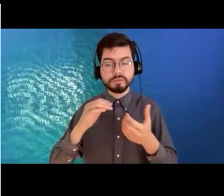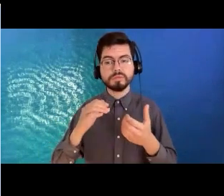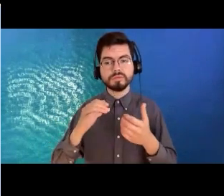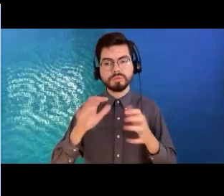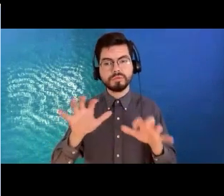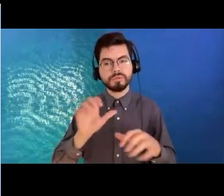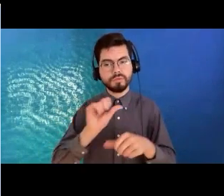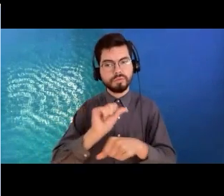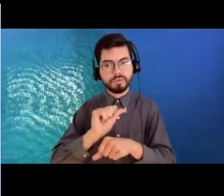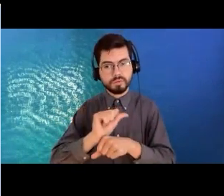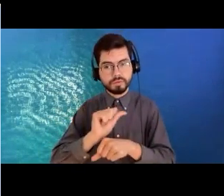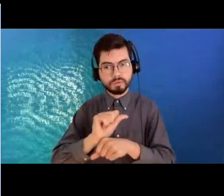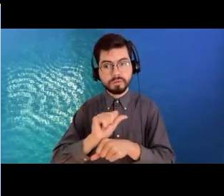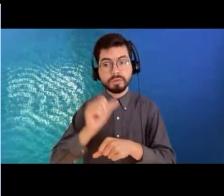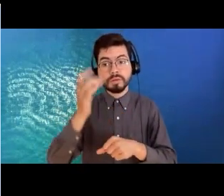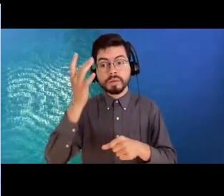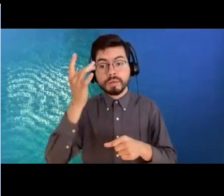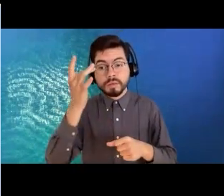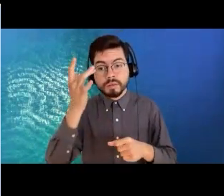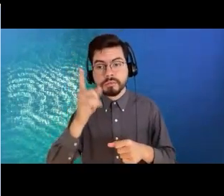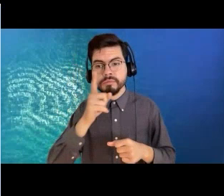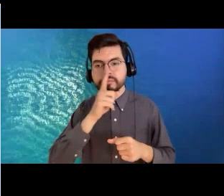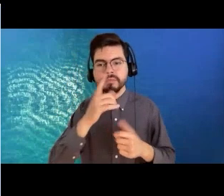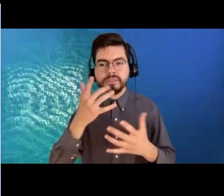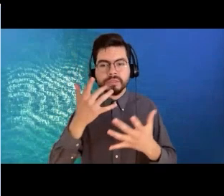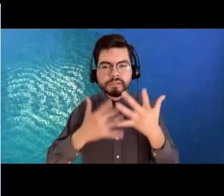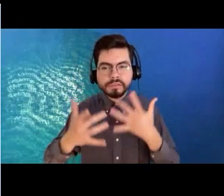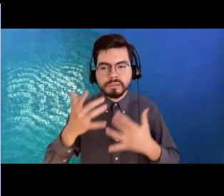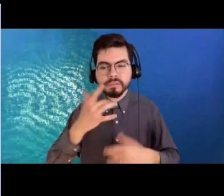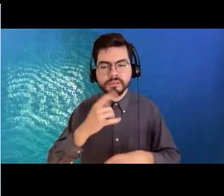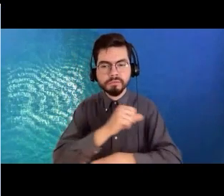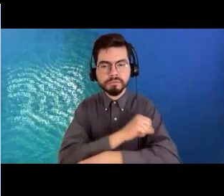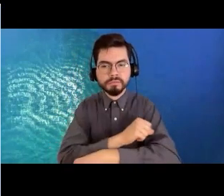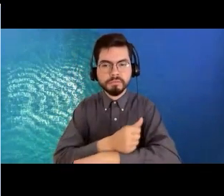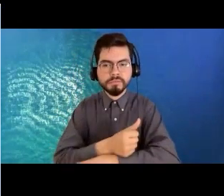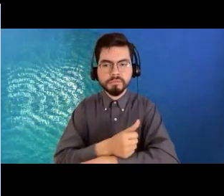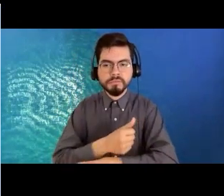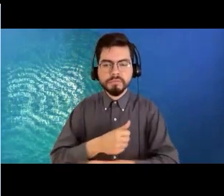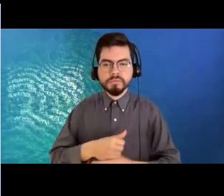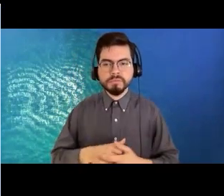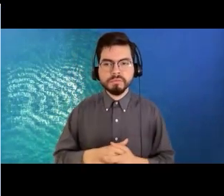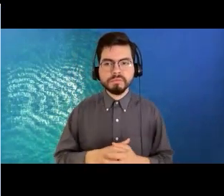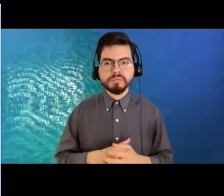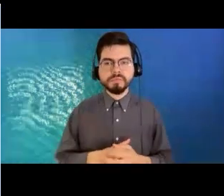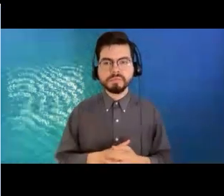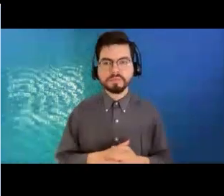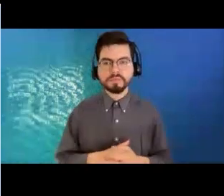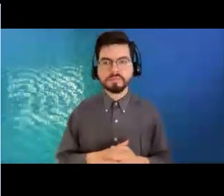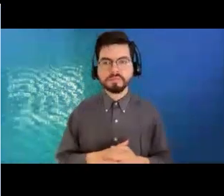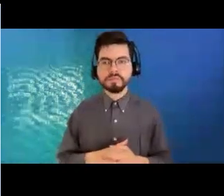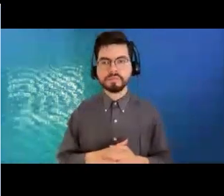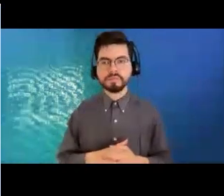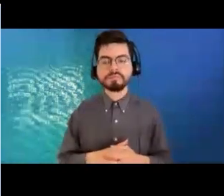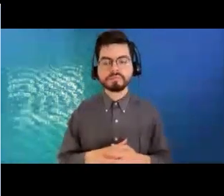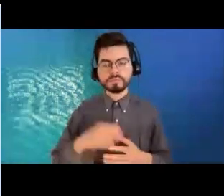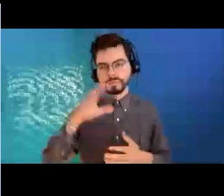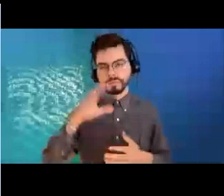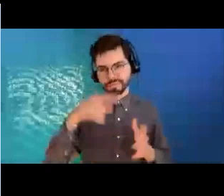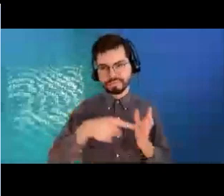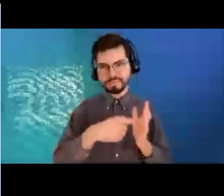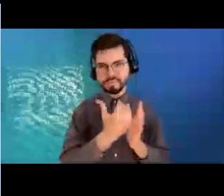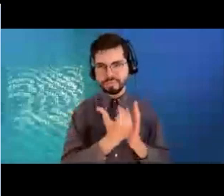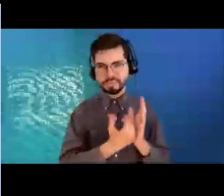lack of authority that comes in there with that. You know, it's not on this list, but there was a question a couple of months